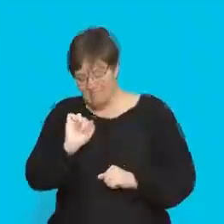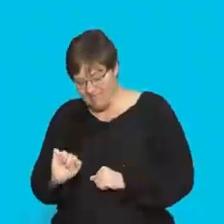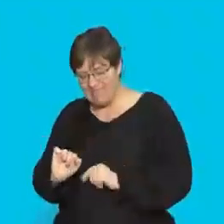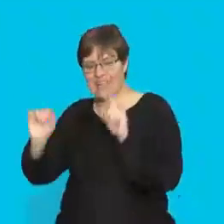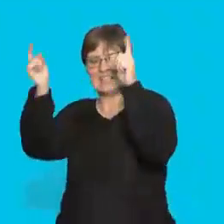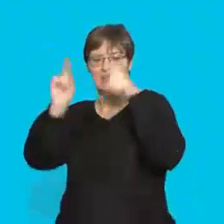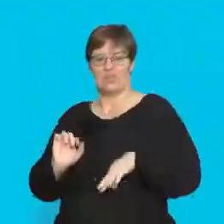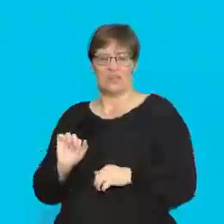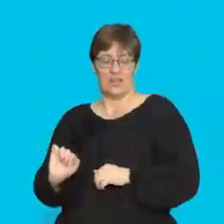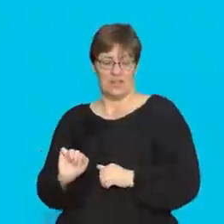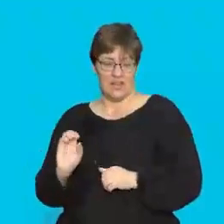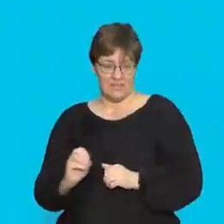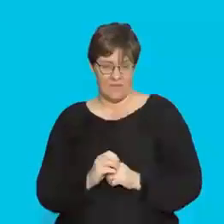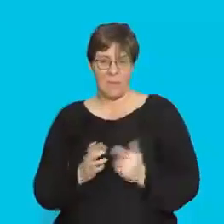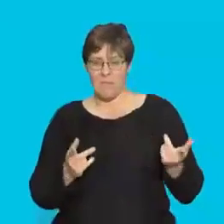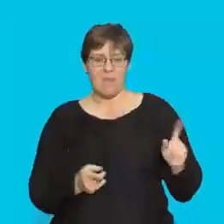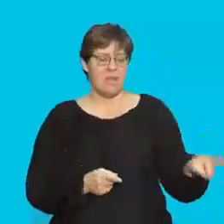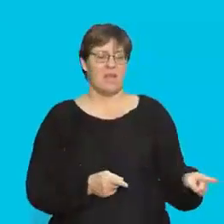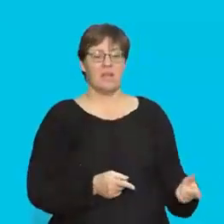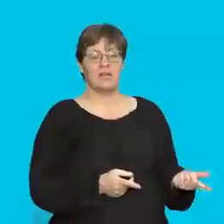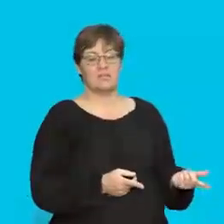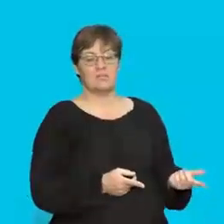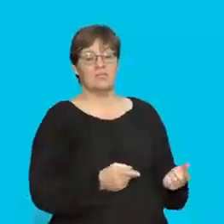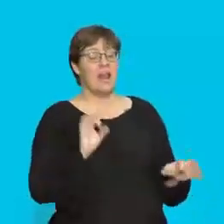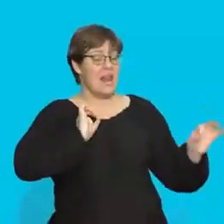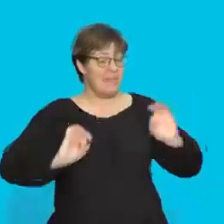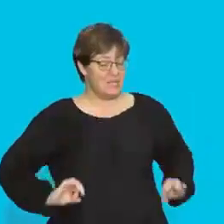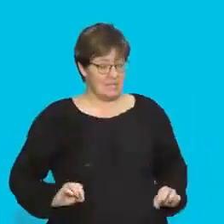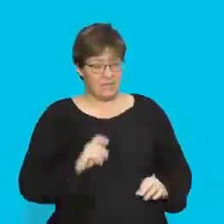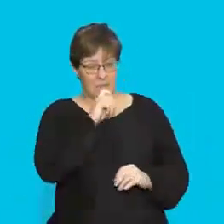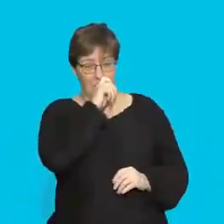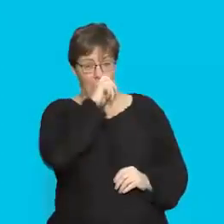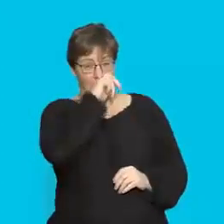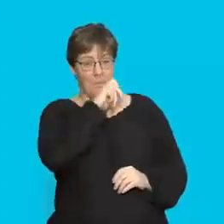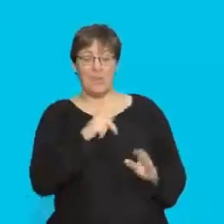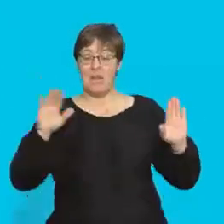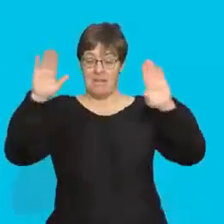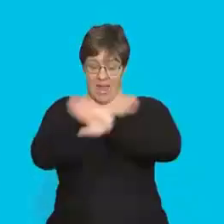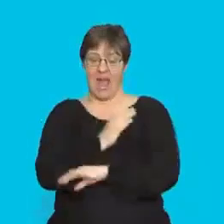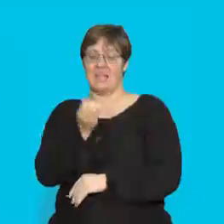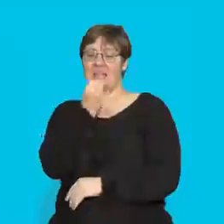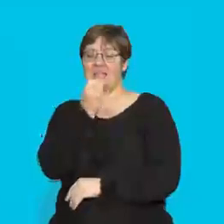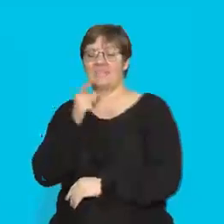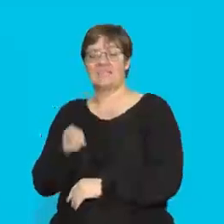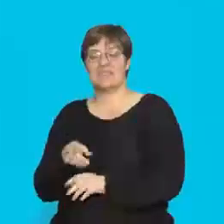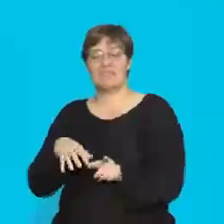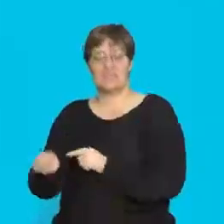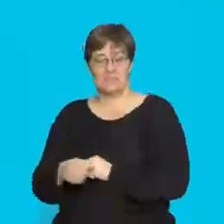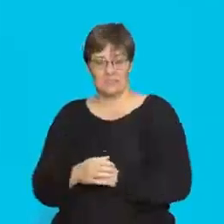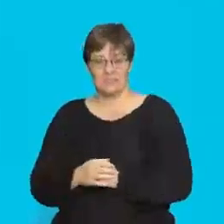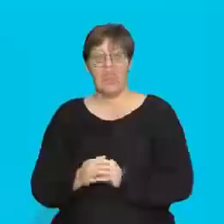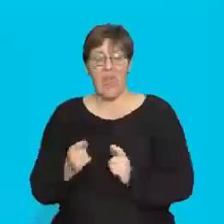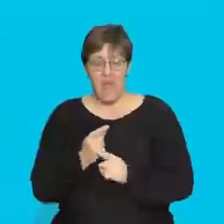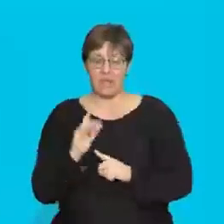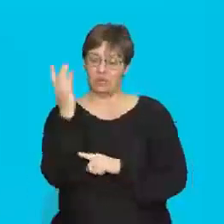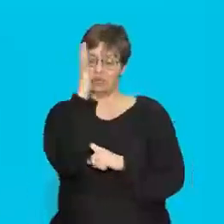ways. They might capture their prey at different times. We know that leopards tend to hunt at night,